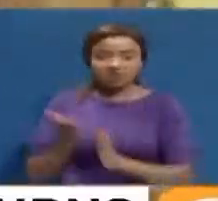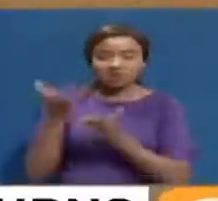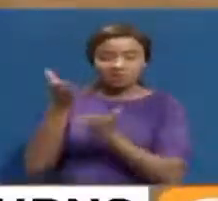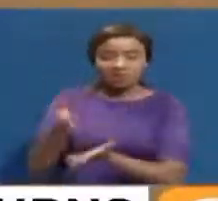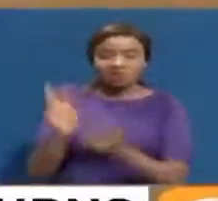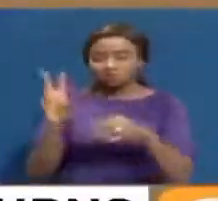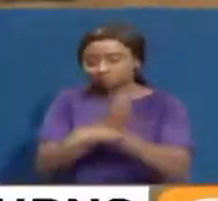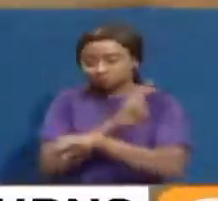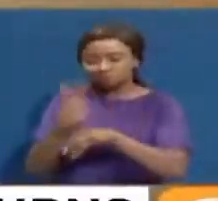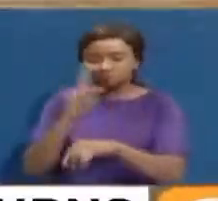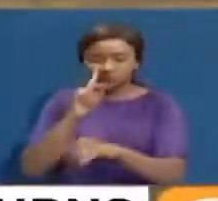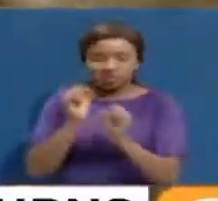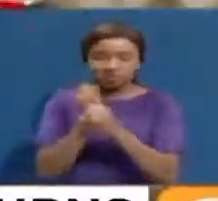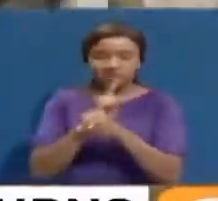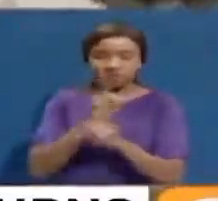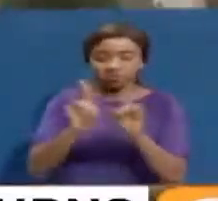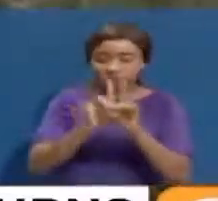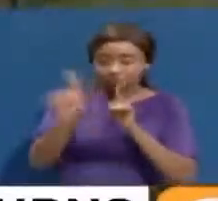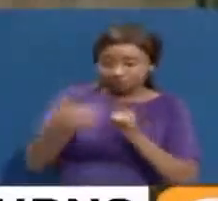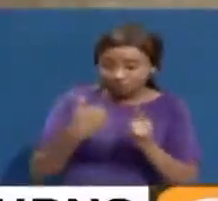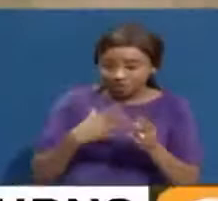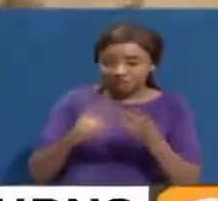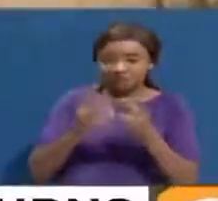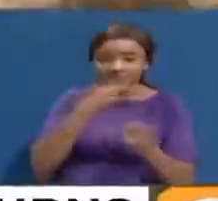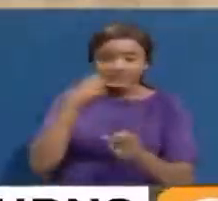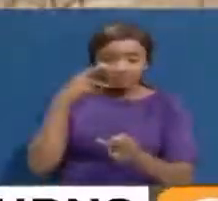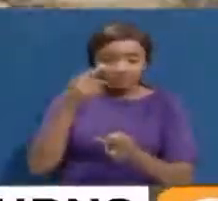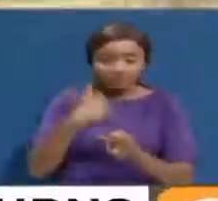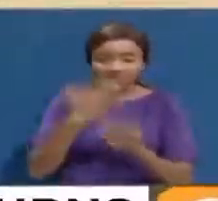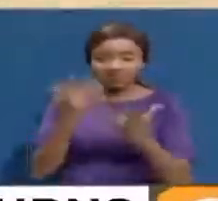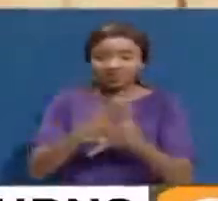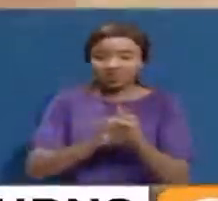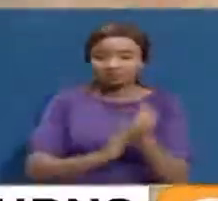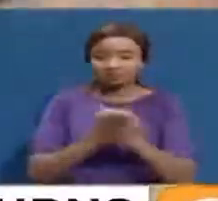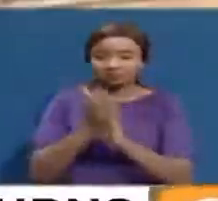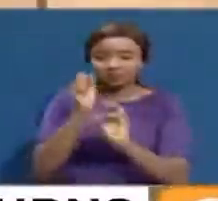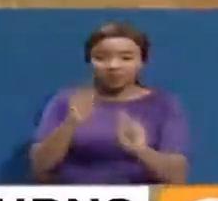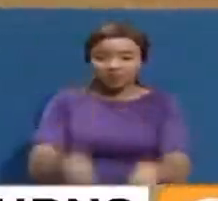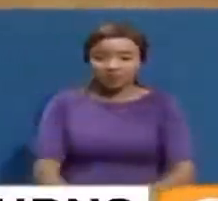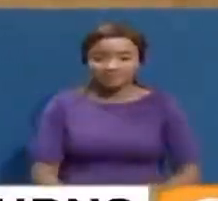to social distancing, wearing of masks and hand washing.